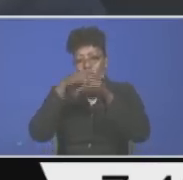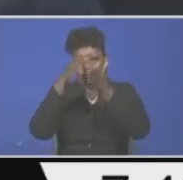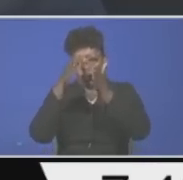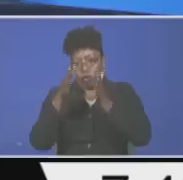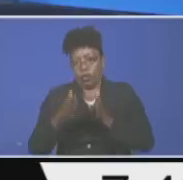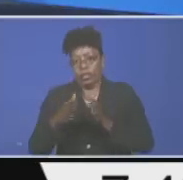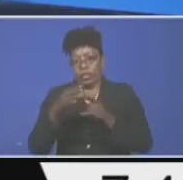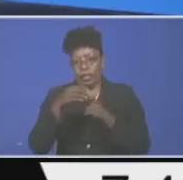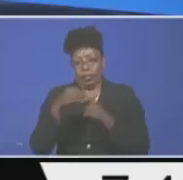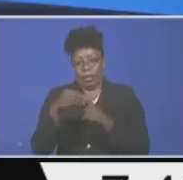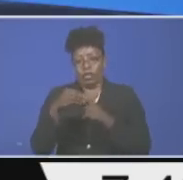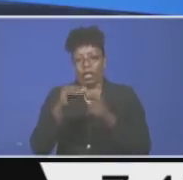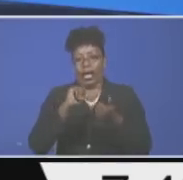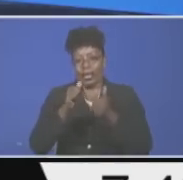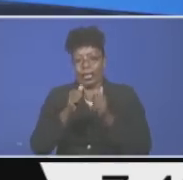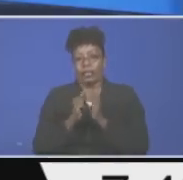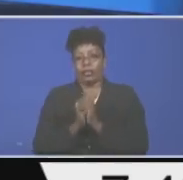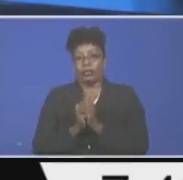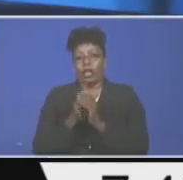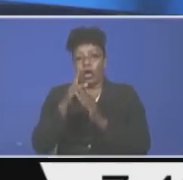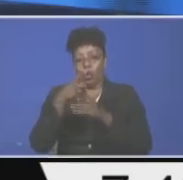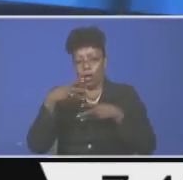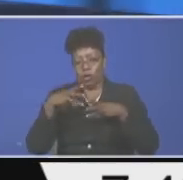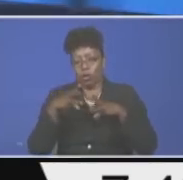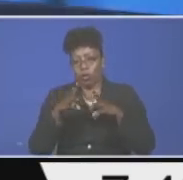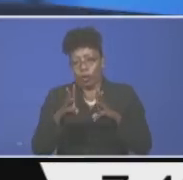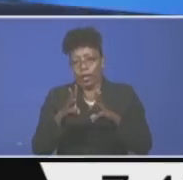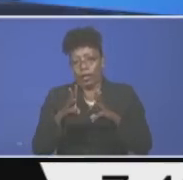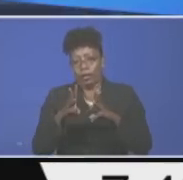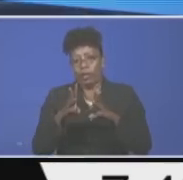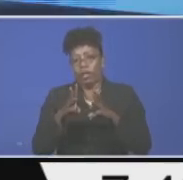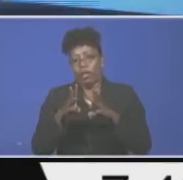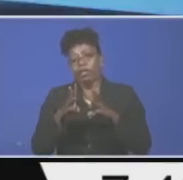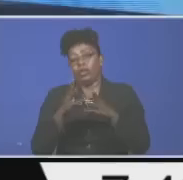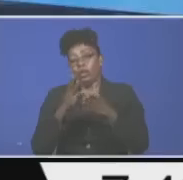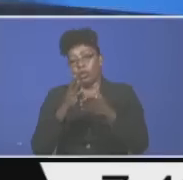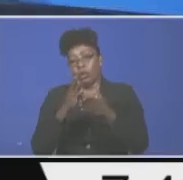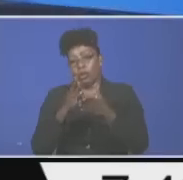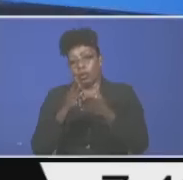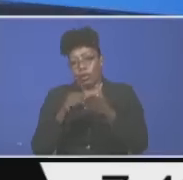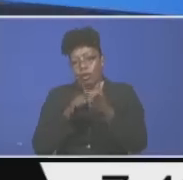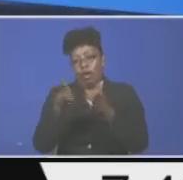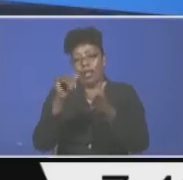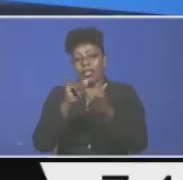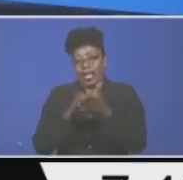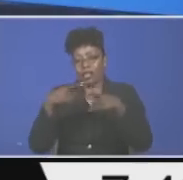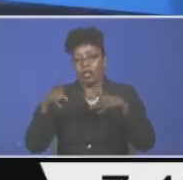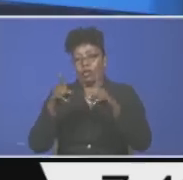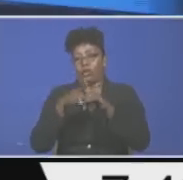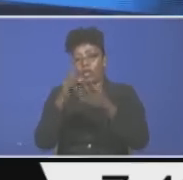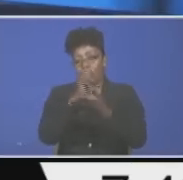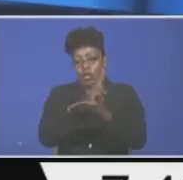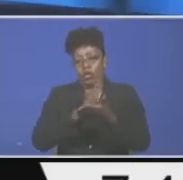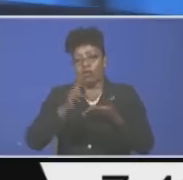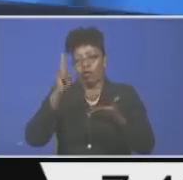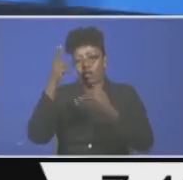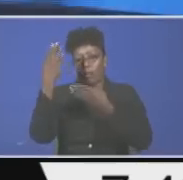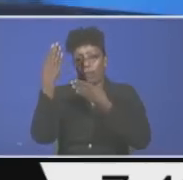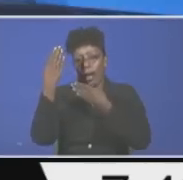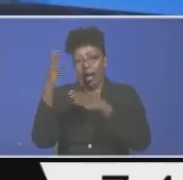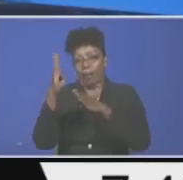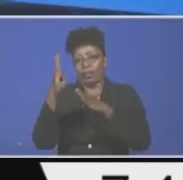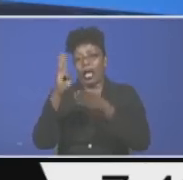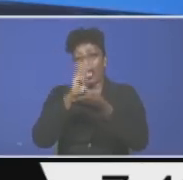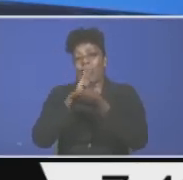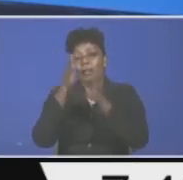particular. One way to avoid the student visa saga is to attend the University of the Bahamas and become a Mingo. Bacchus